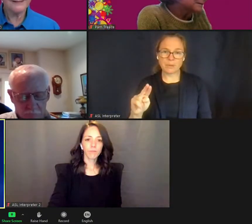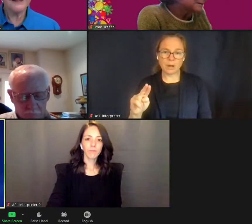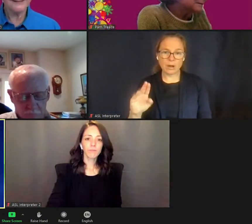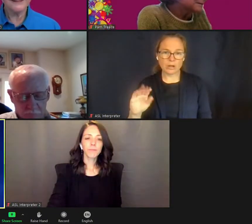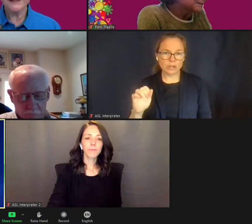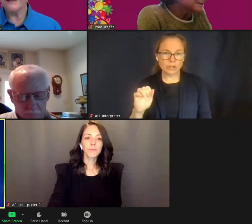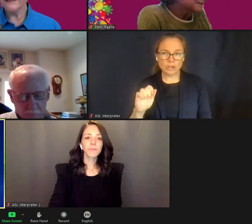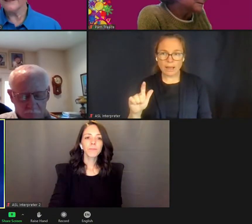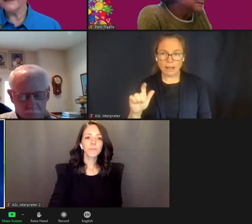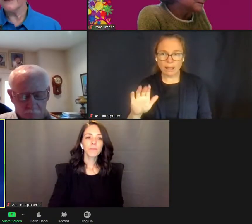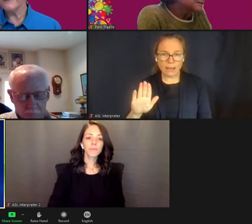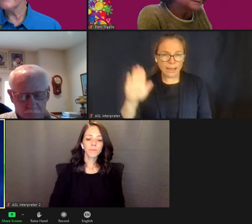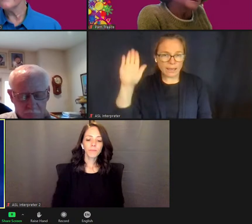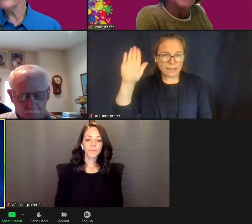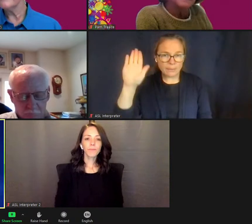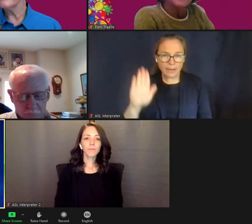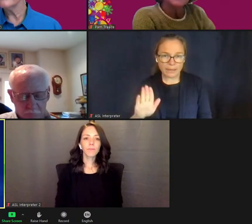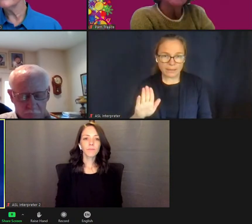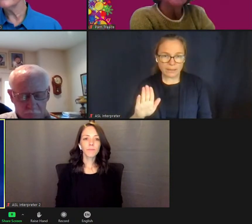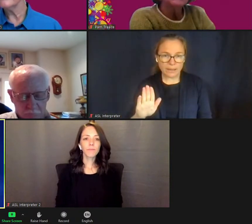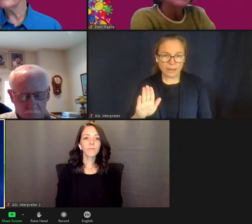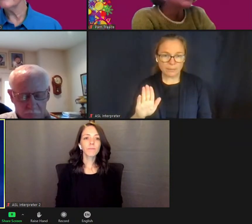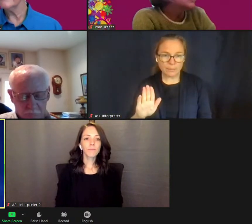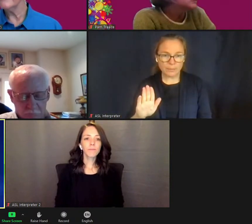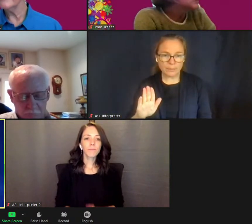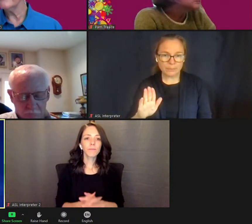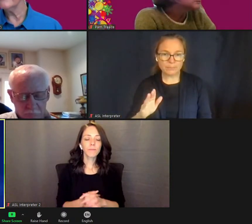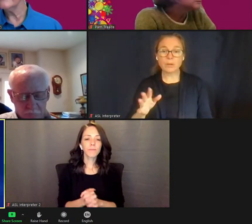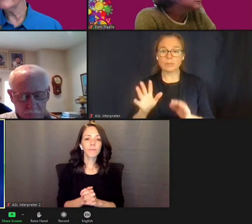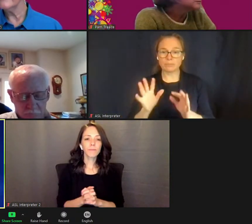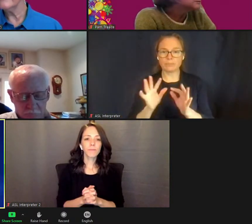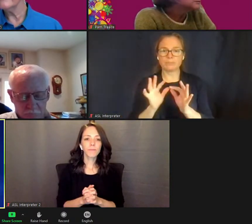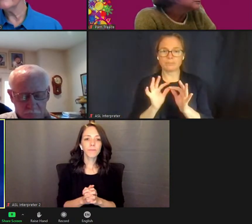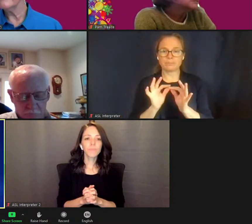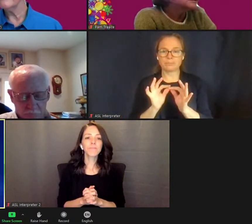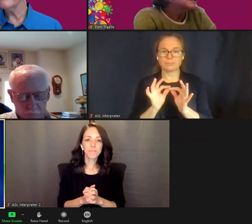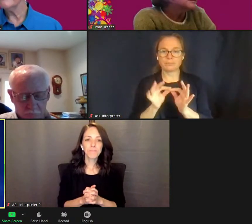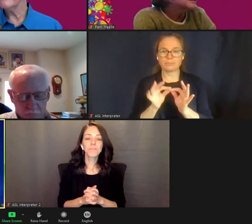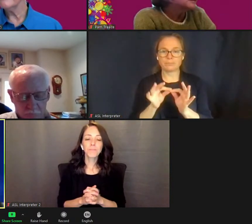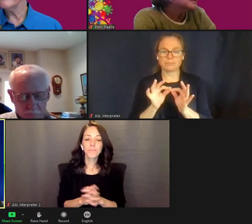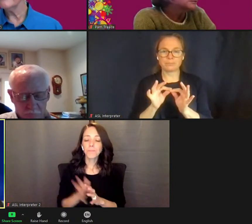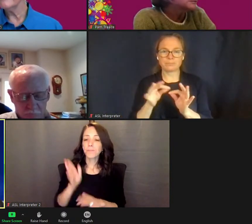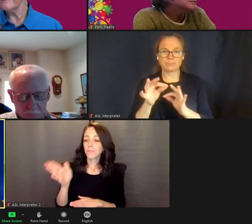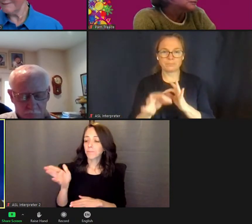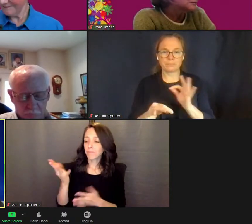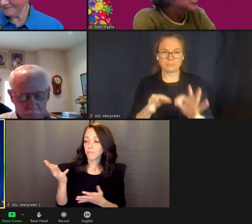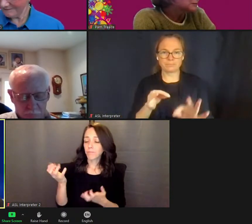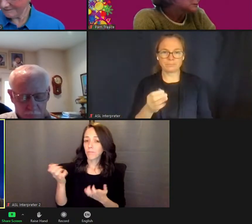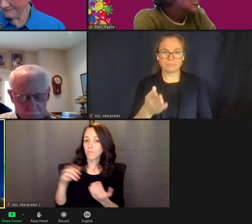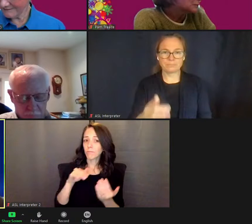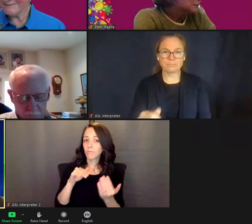maybe it went down. Marshall, would you like to address the board?